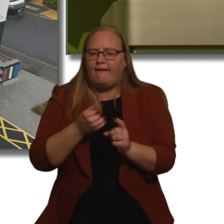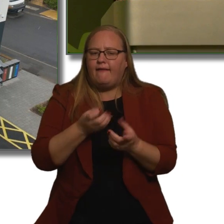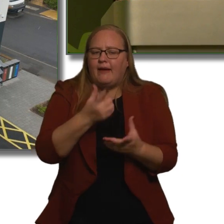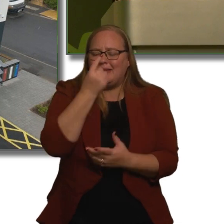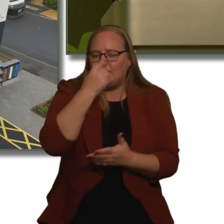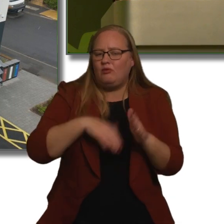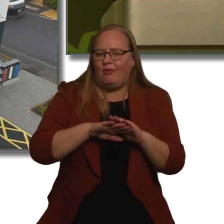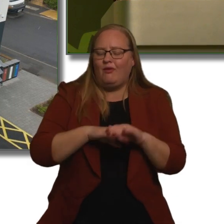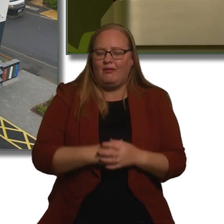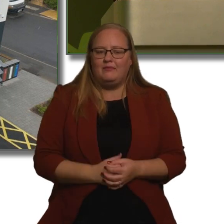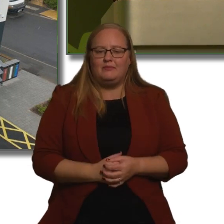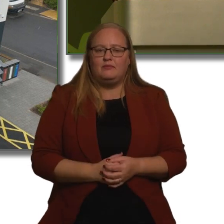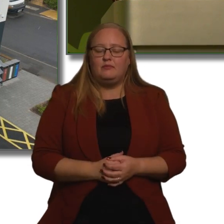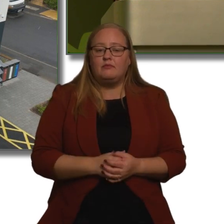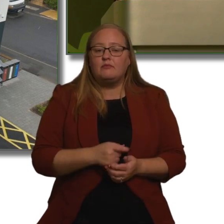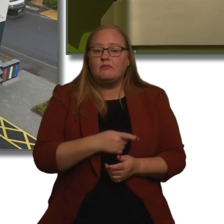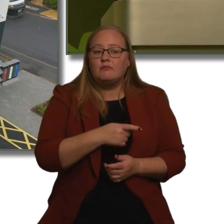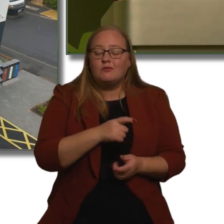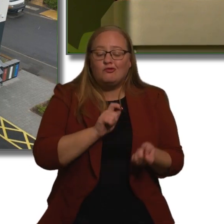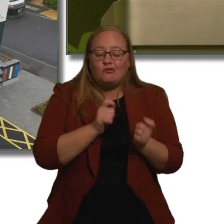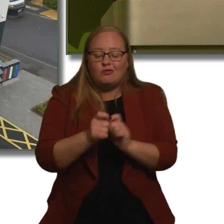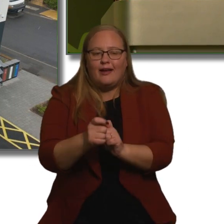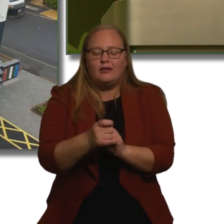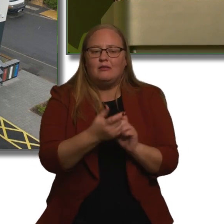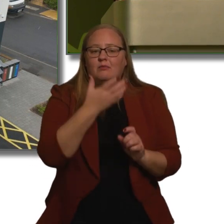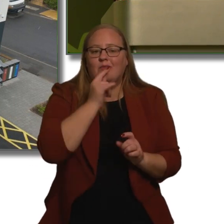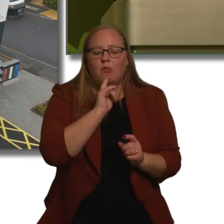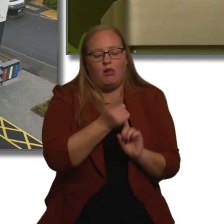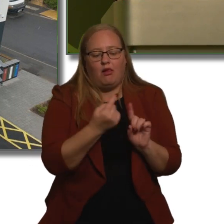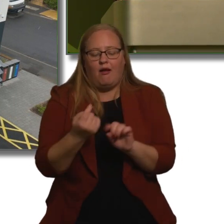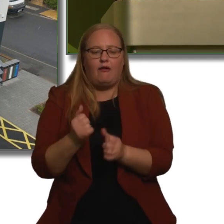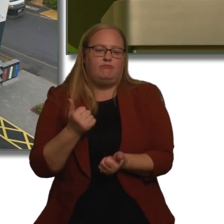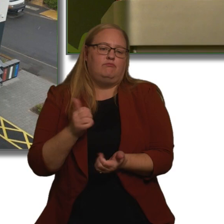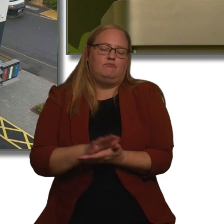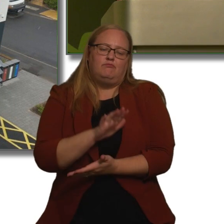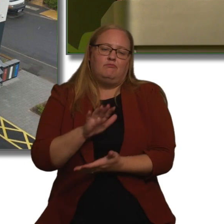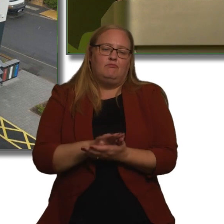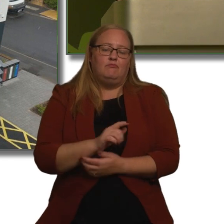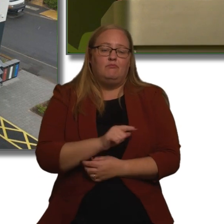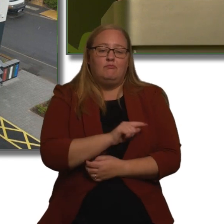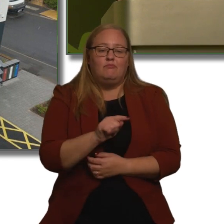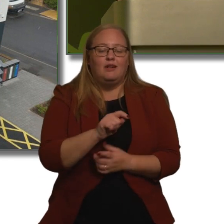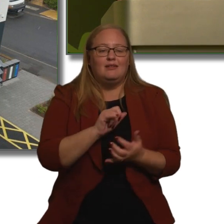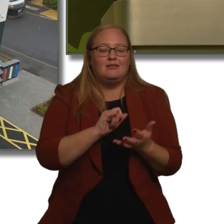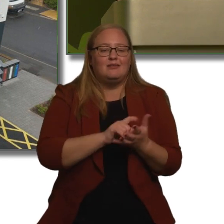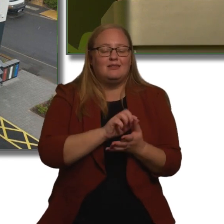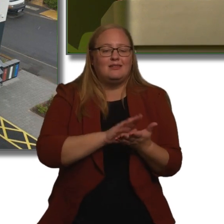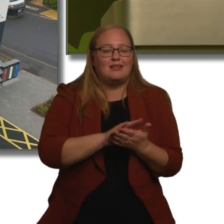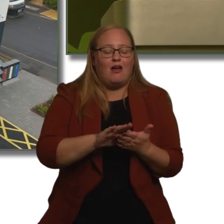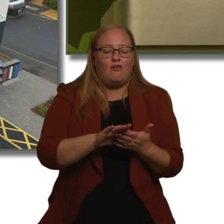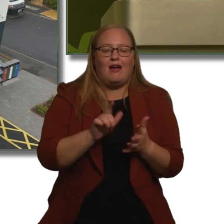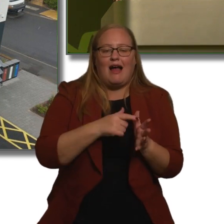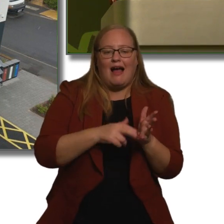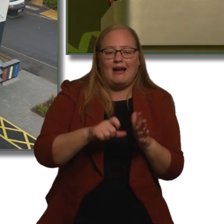with the response to the changes and the brilliant job Sarah, Andy and Selena are doing to get